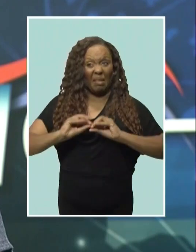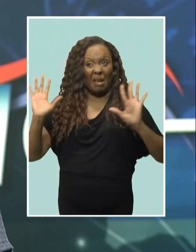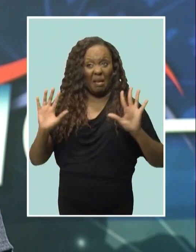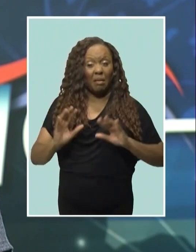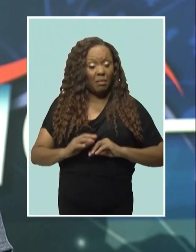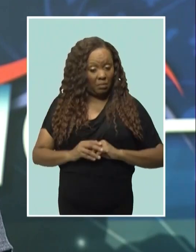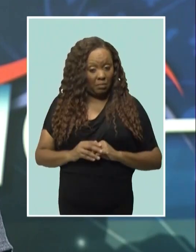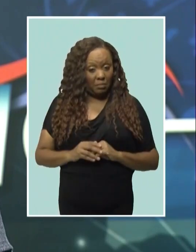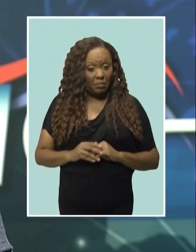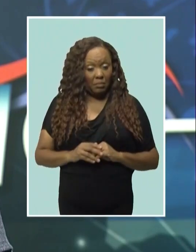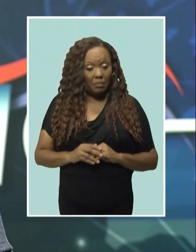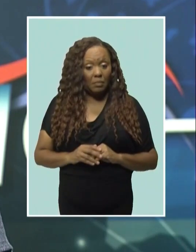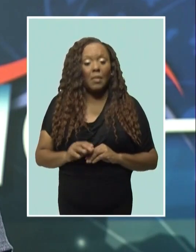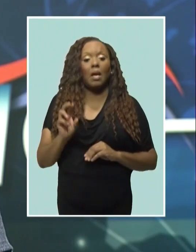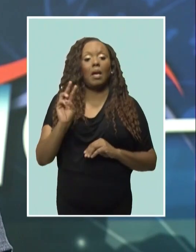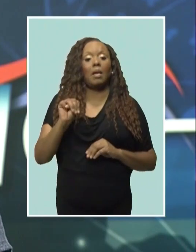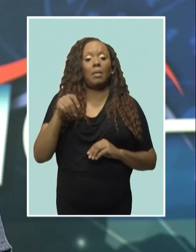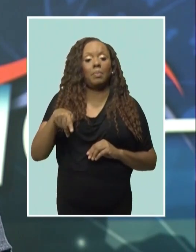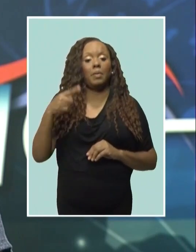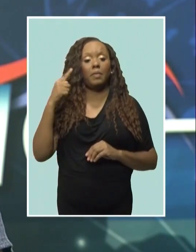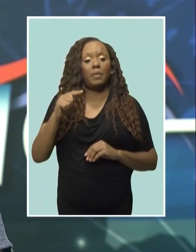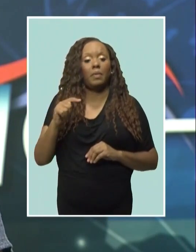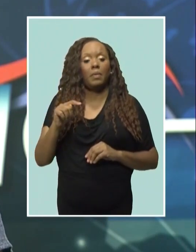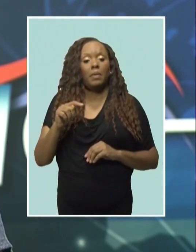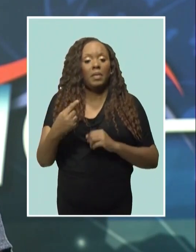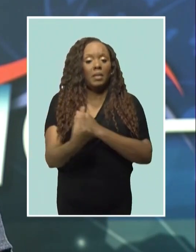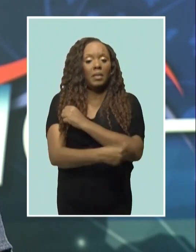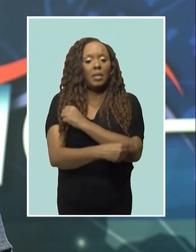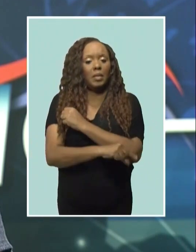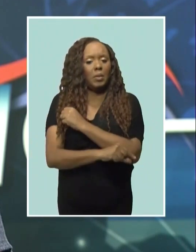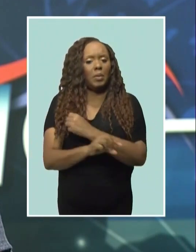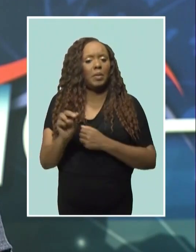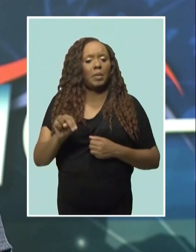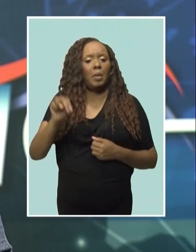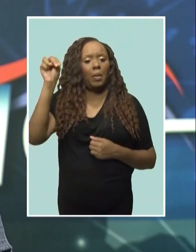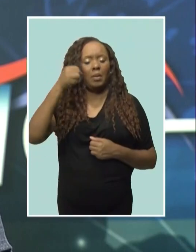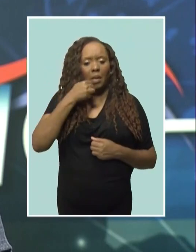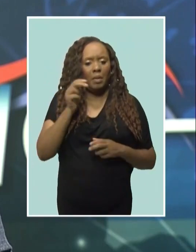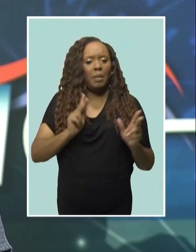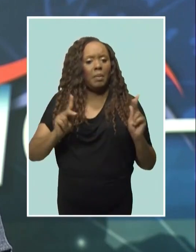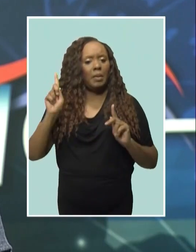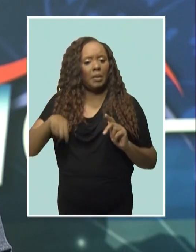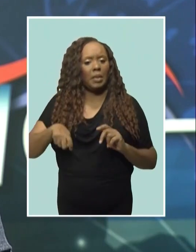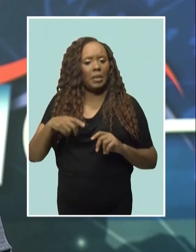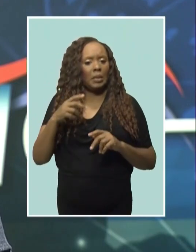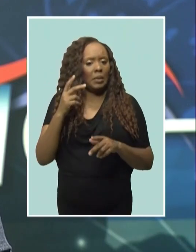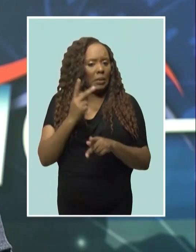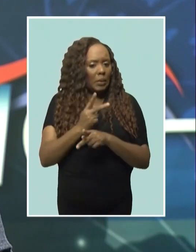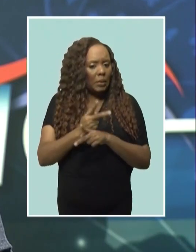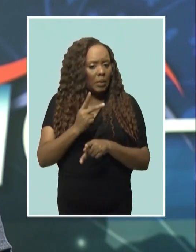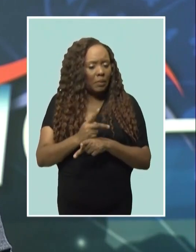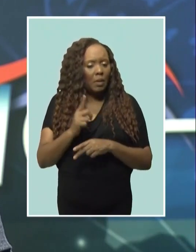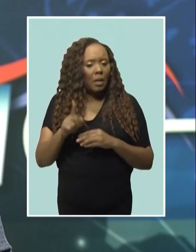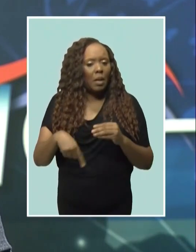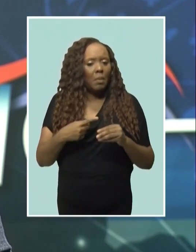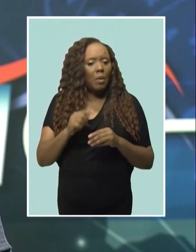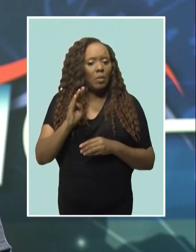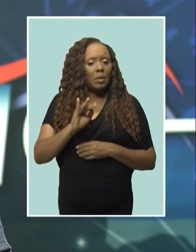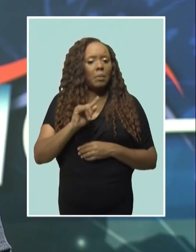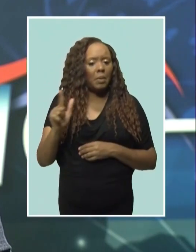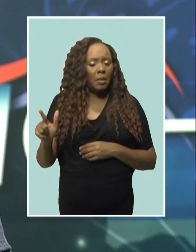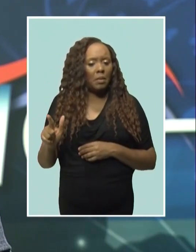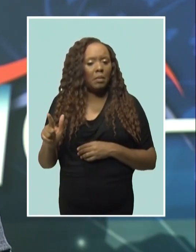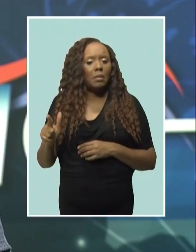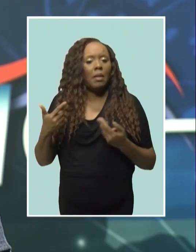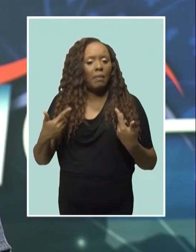Meanwhile, Member of Parliament for St. George North, Tony Moore, says people need to be careful of a number of things regarding the bill which has been passed in the